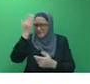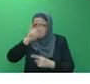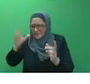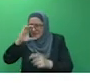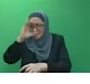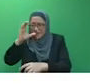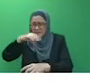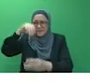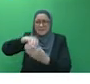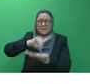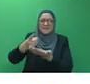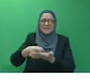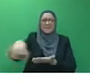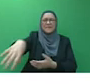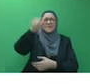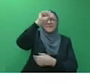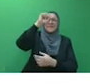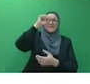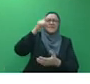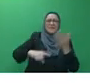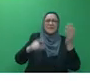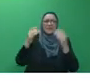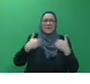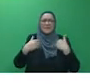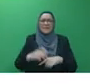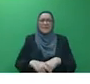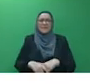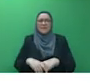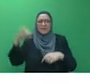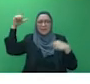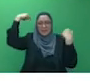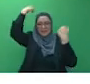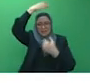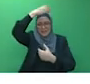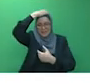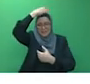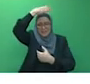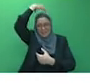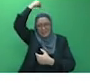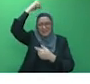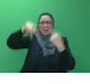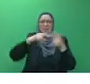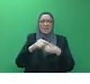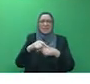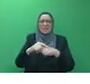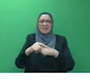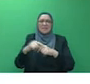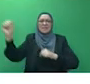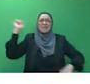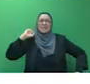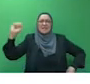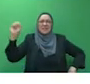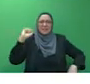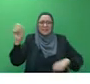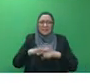so you know i just i grabbed whatever i i could uh like the like the the one this turban that i have is a quick